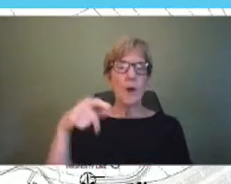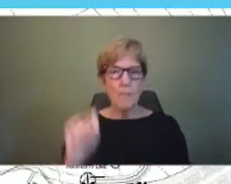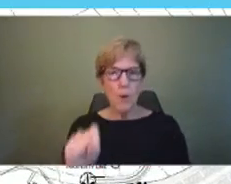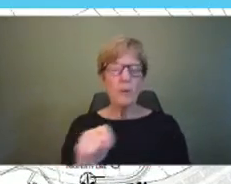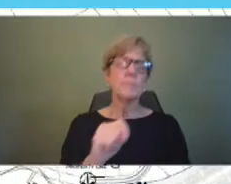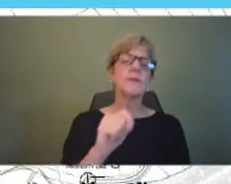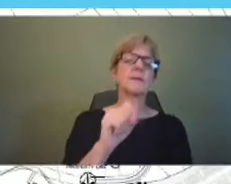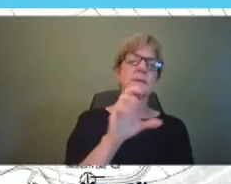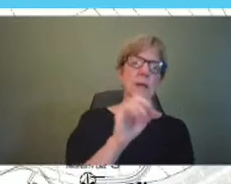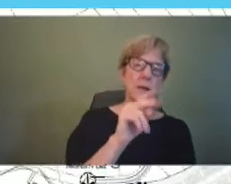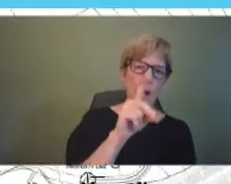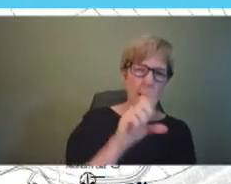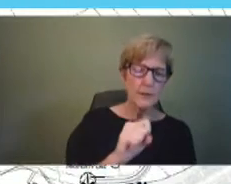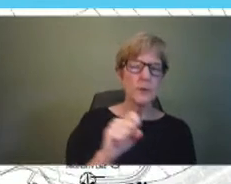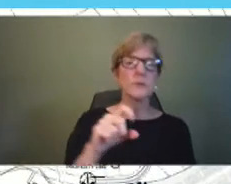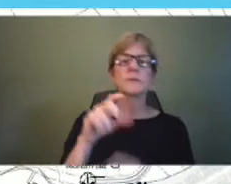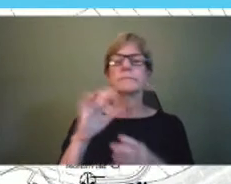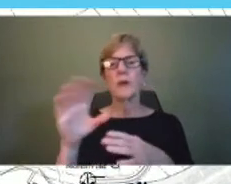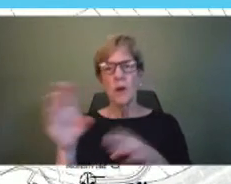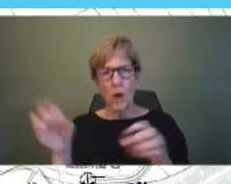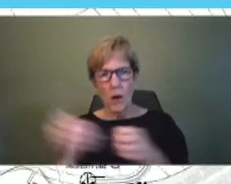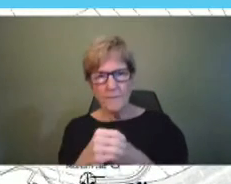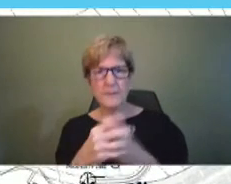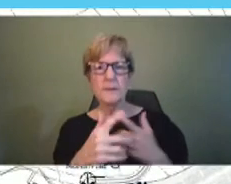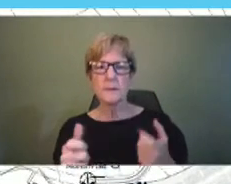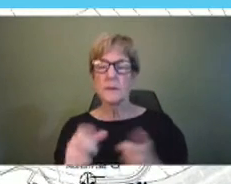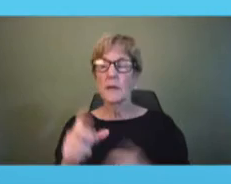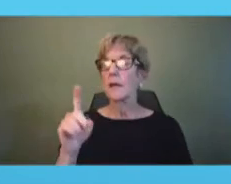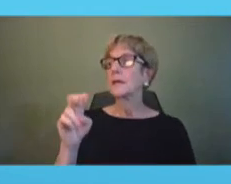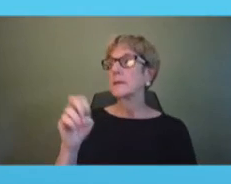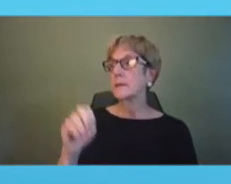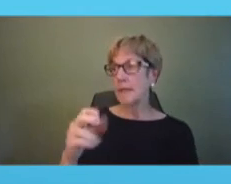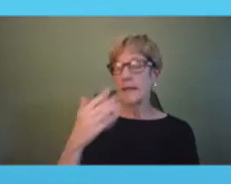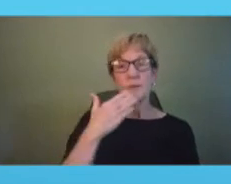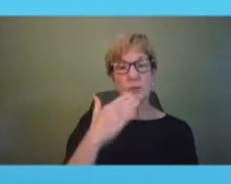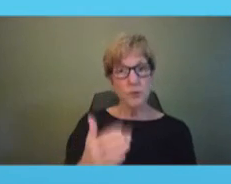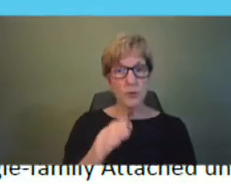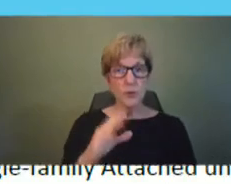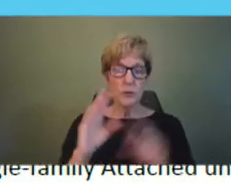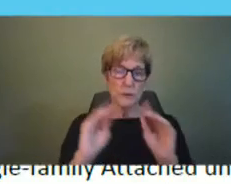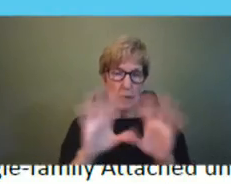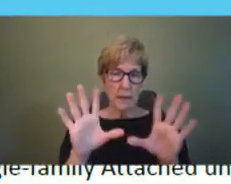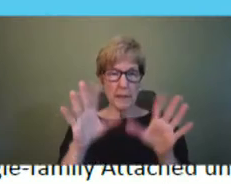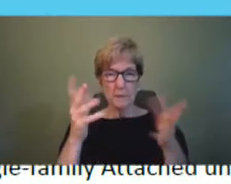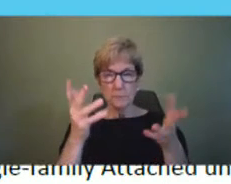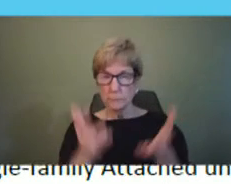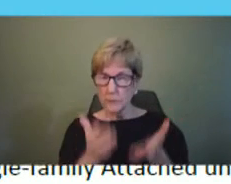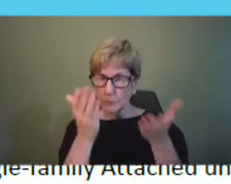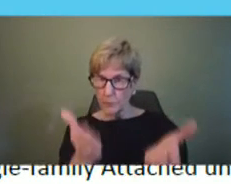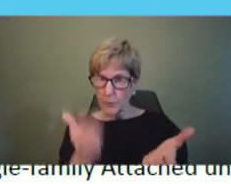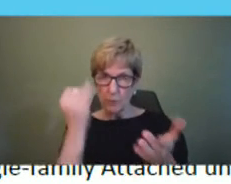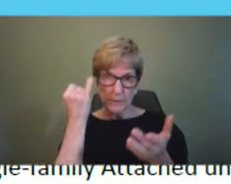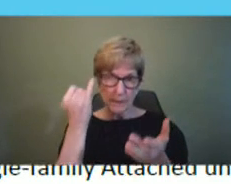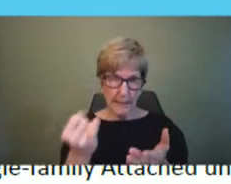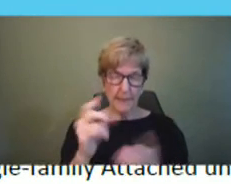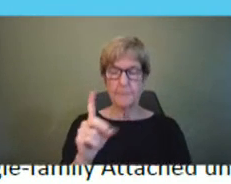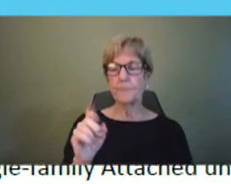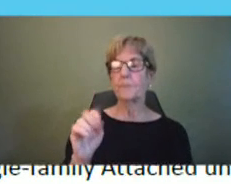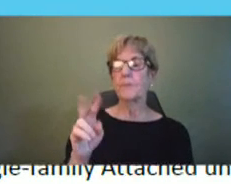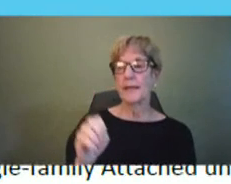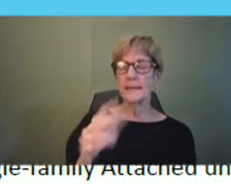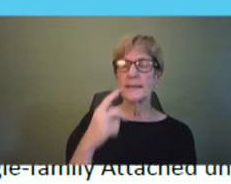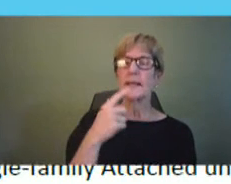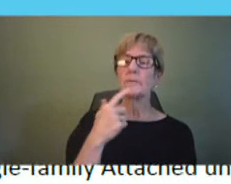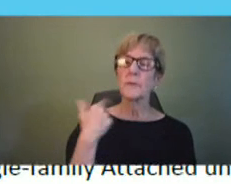heavier use at as interstates Dave has done a good job of kind of laying out for you what is proposed uh as Dave indicated we've kind of been dealing